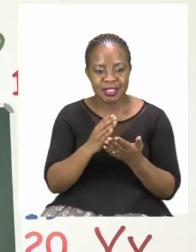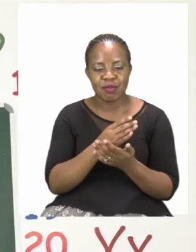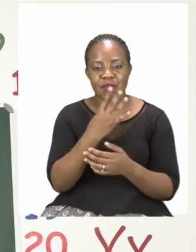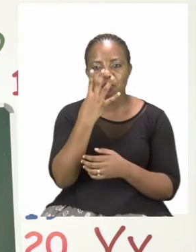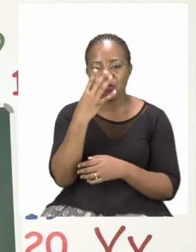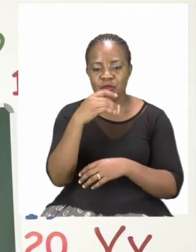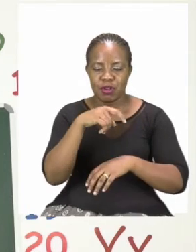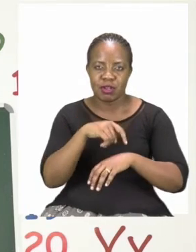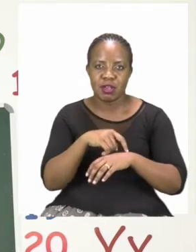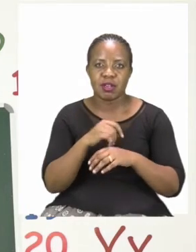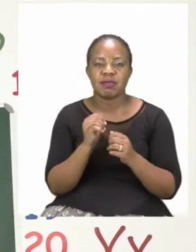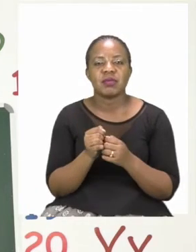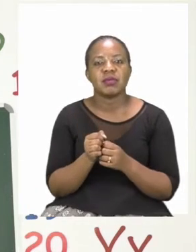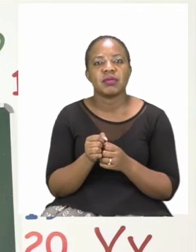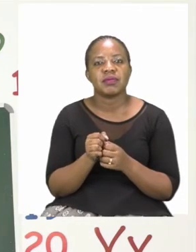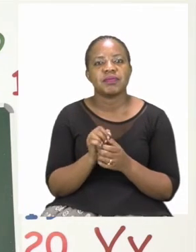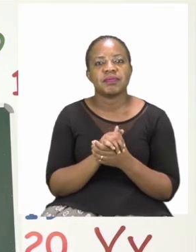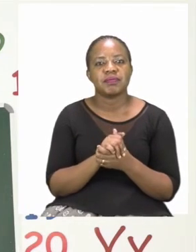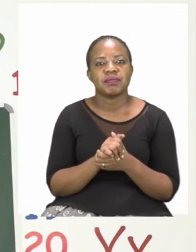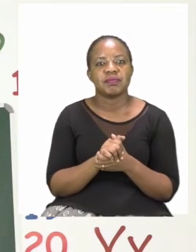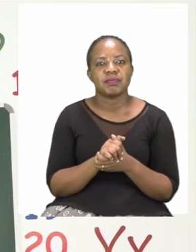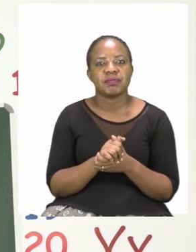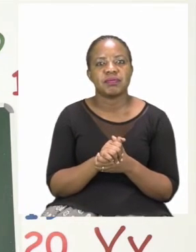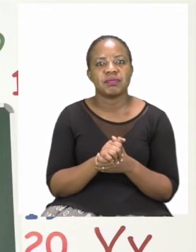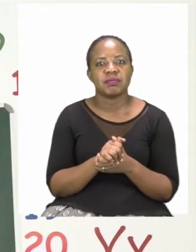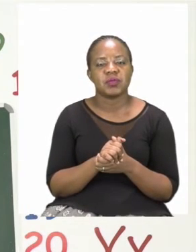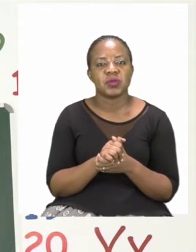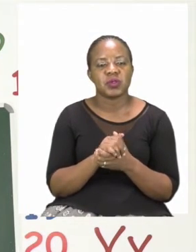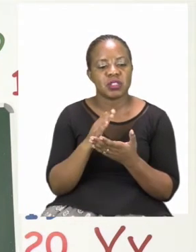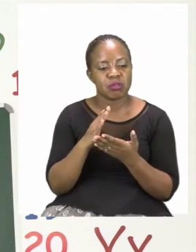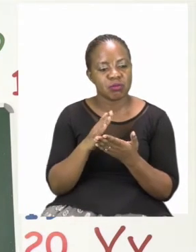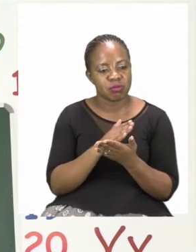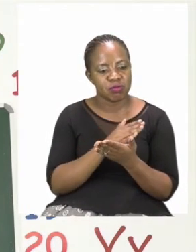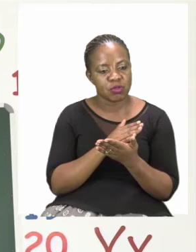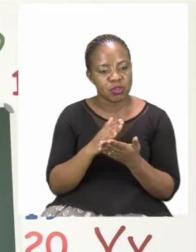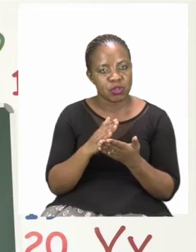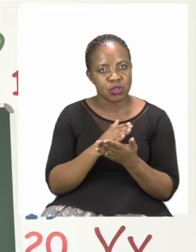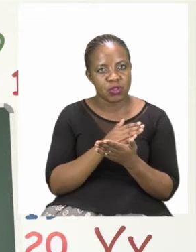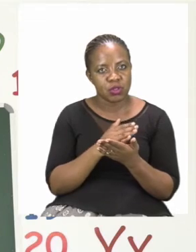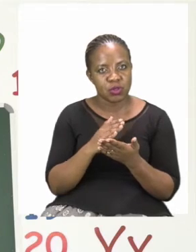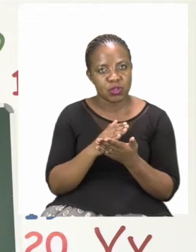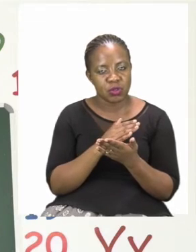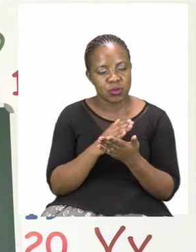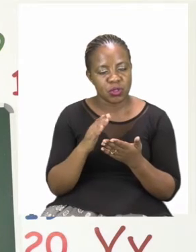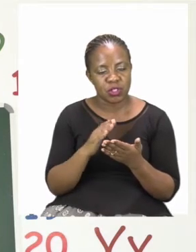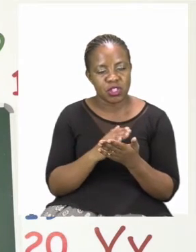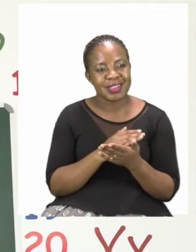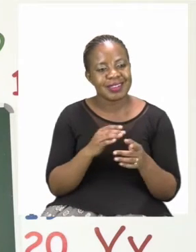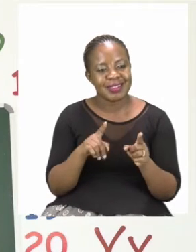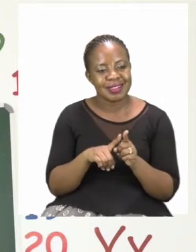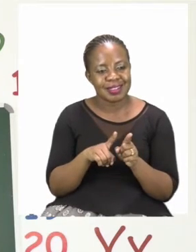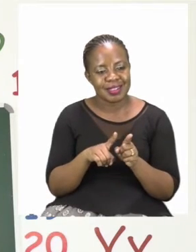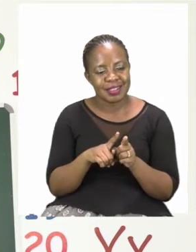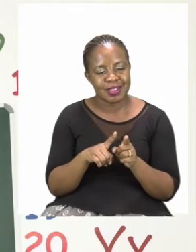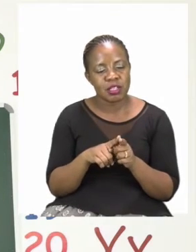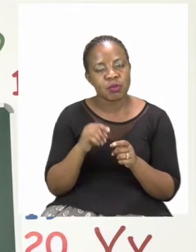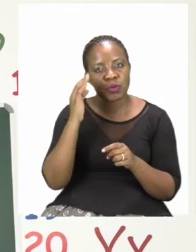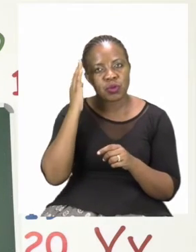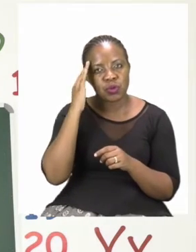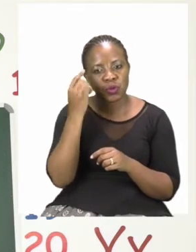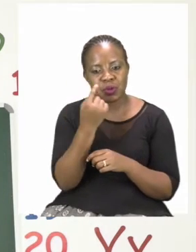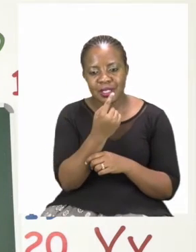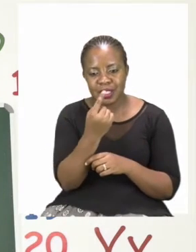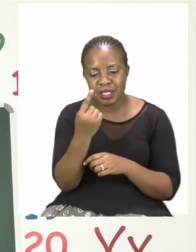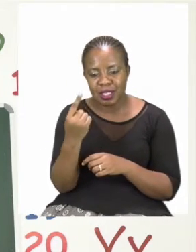we are sharing so that we know how many is in each pot. So, you